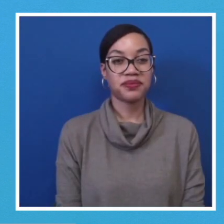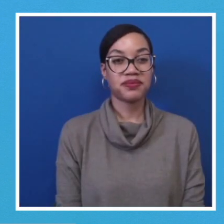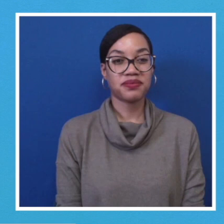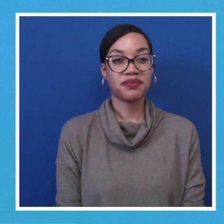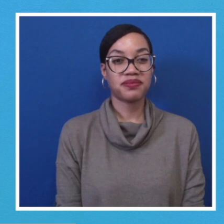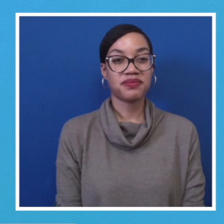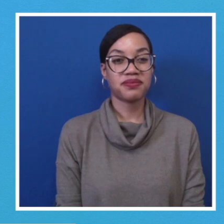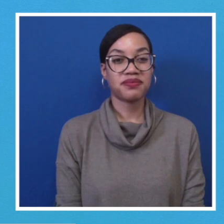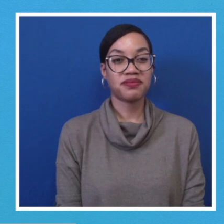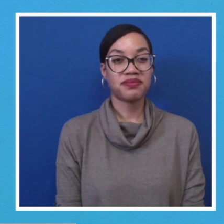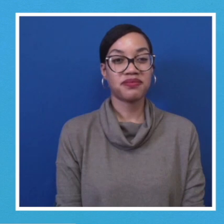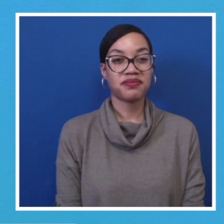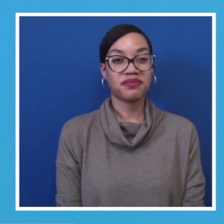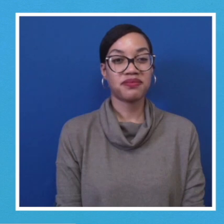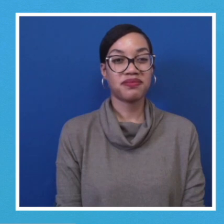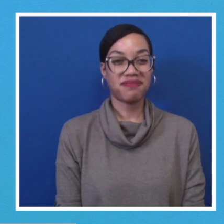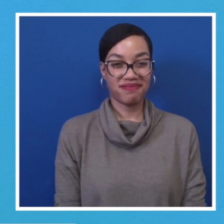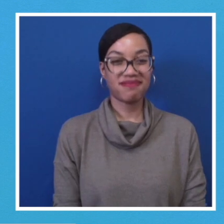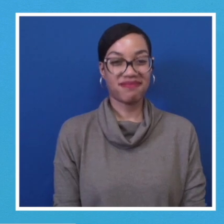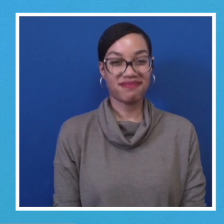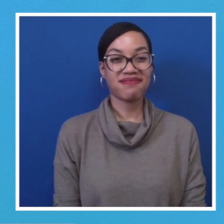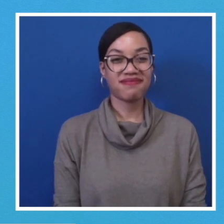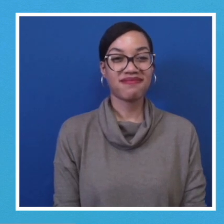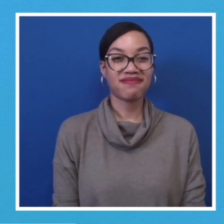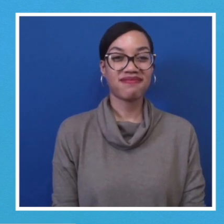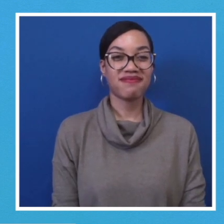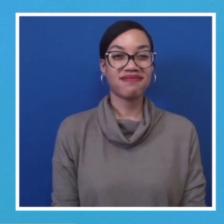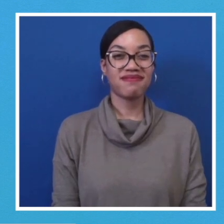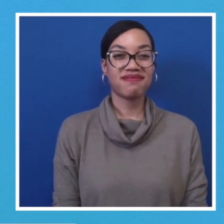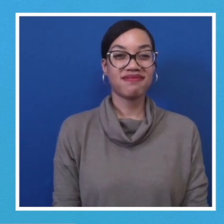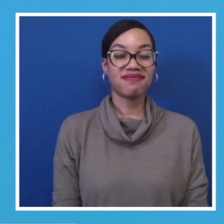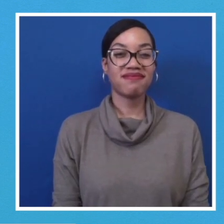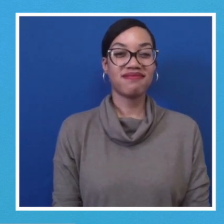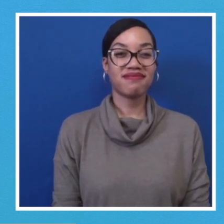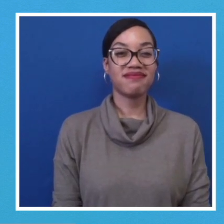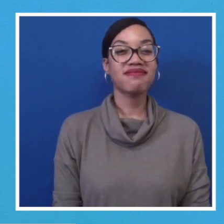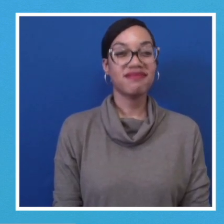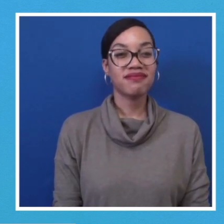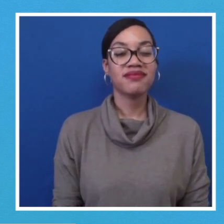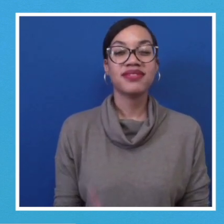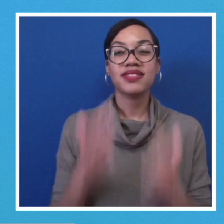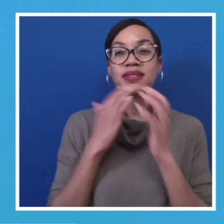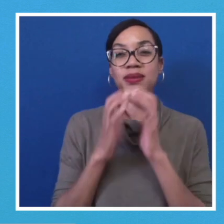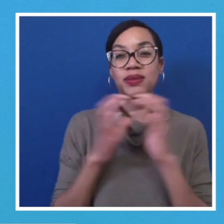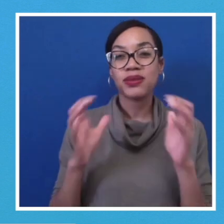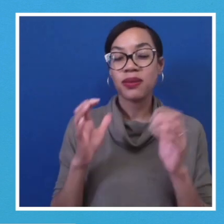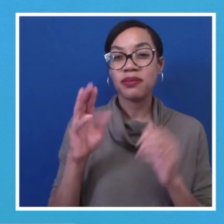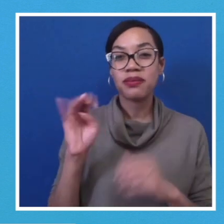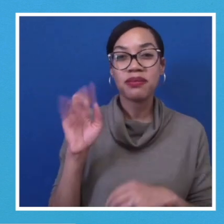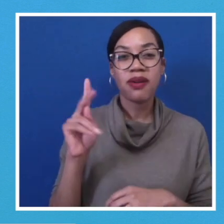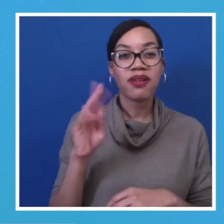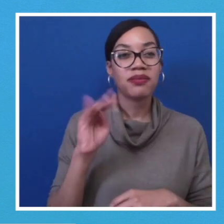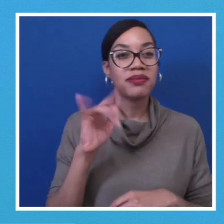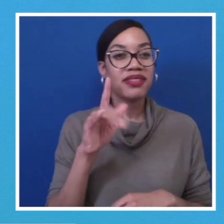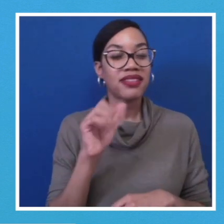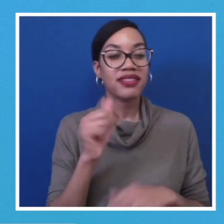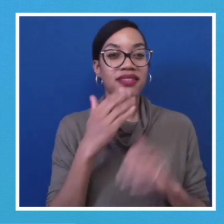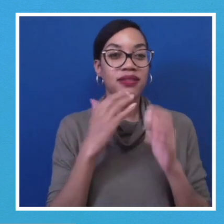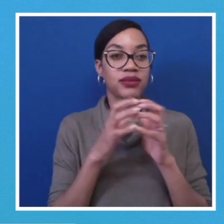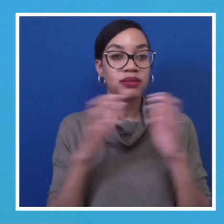You're at this table with us right now, Chief Namax. Thank you so much, Mark Ruffalo. Thank you so much, Melina. Any closing